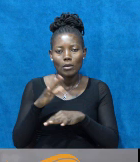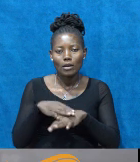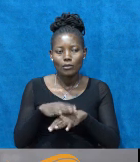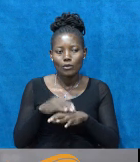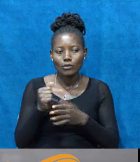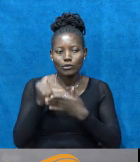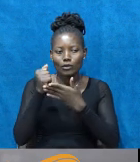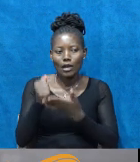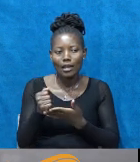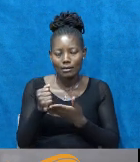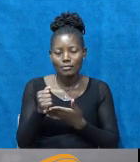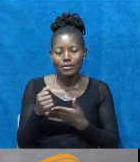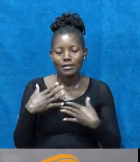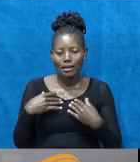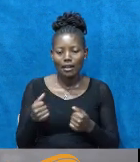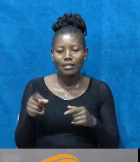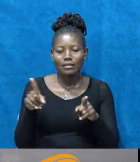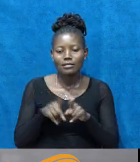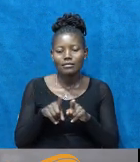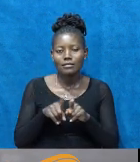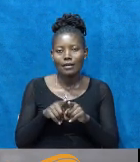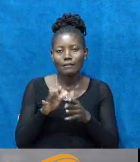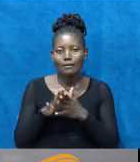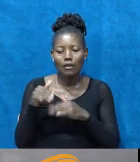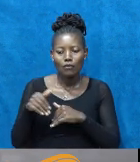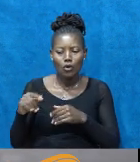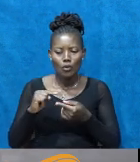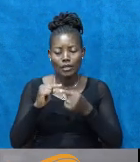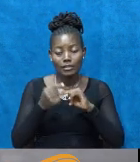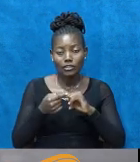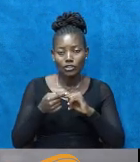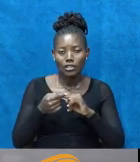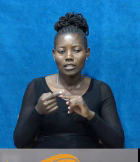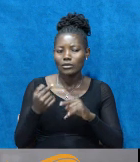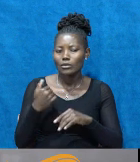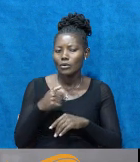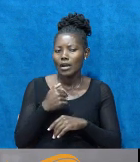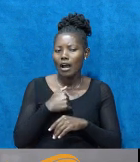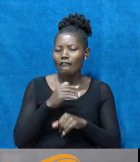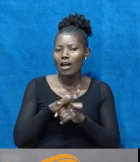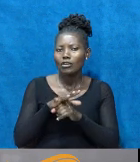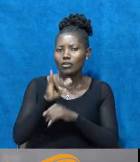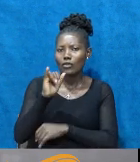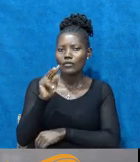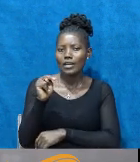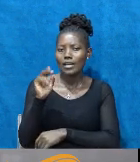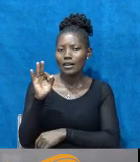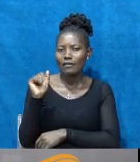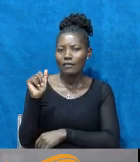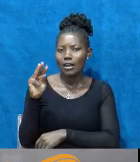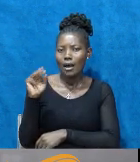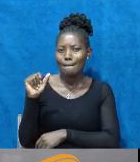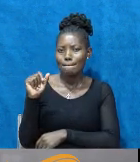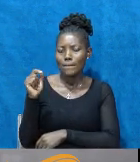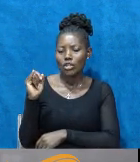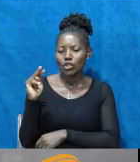athlete, which needs to be optimum to enhance recovery. Also, manage inflammation following injury. With injury comes